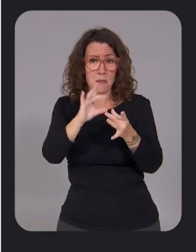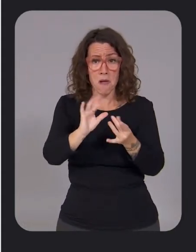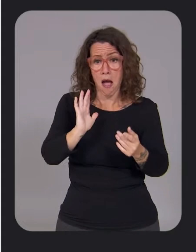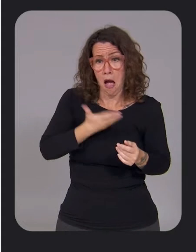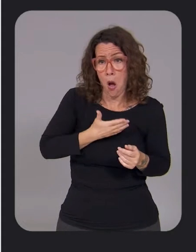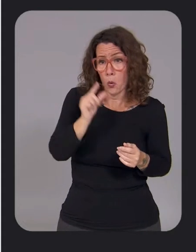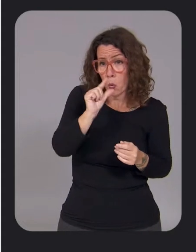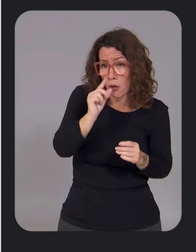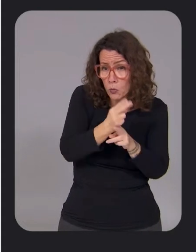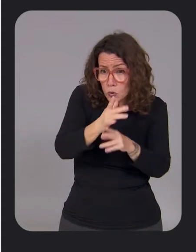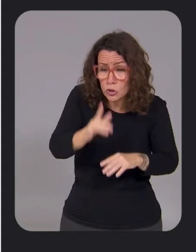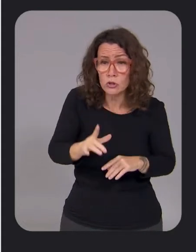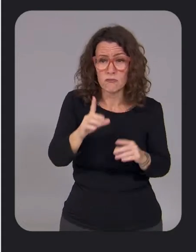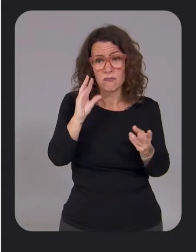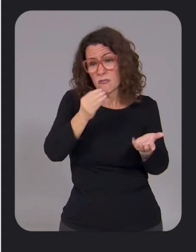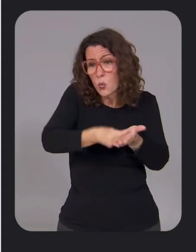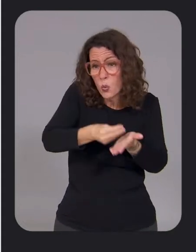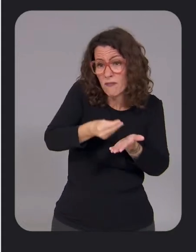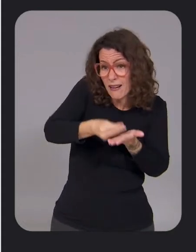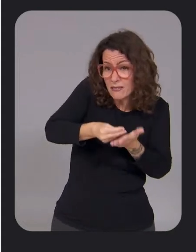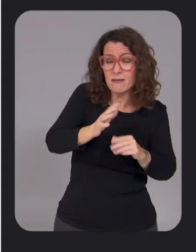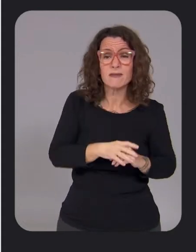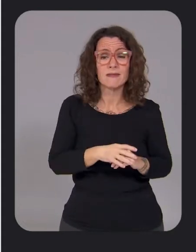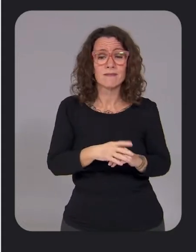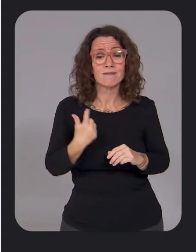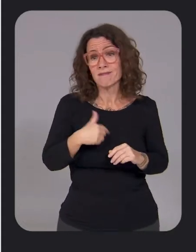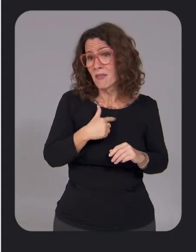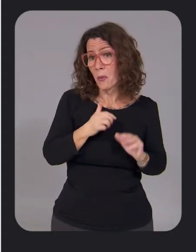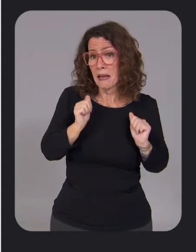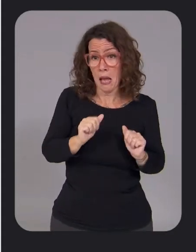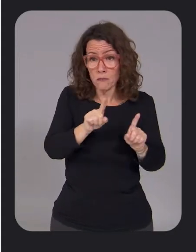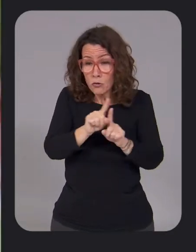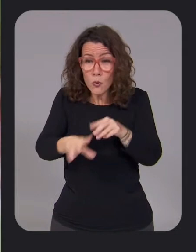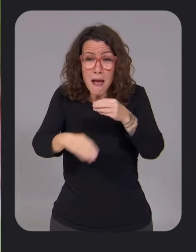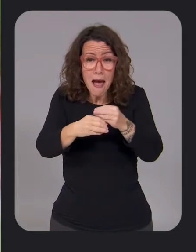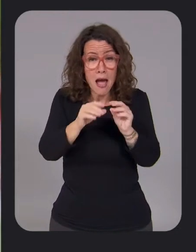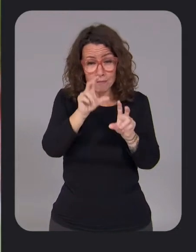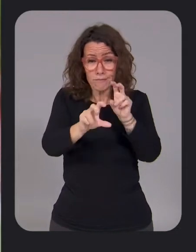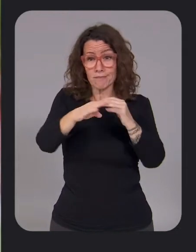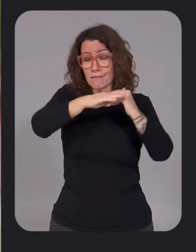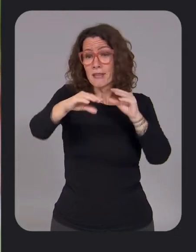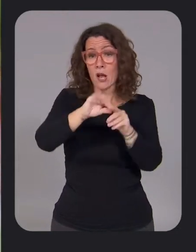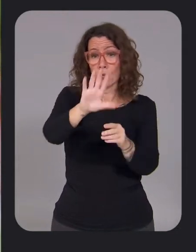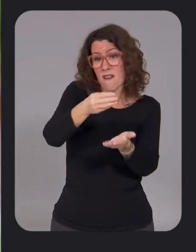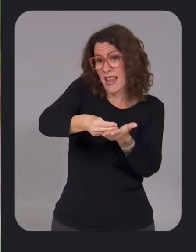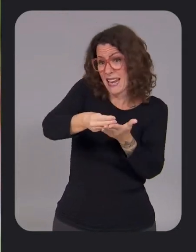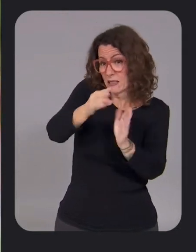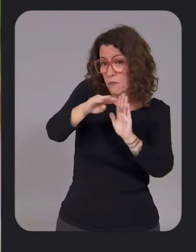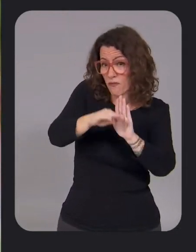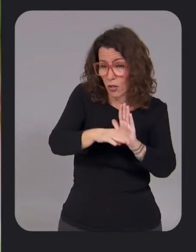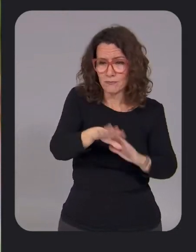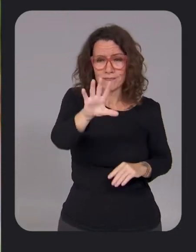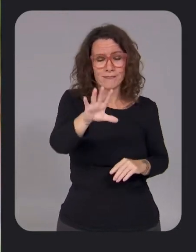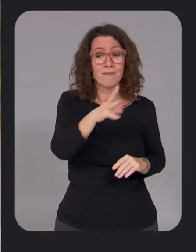we'll begin surfacing additional sustainable investment options for your portfolio. Finally, we see people coming